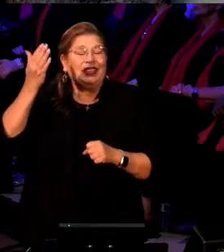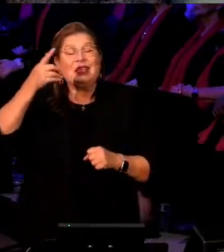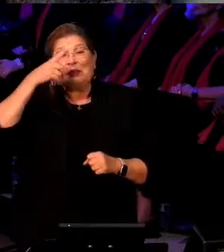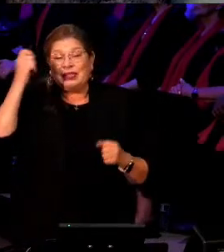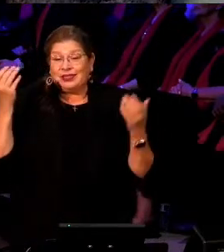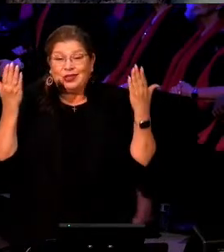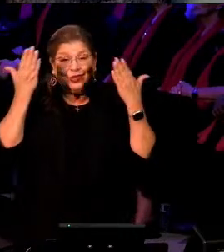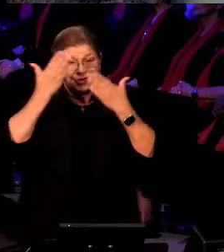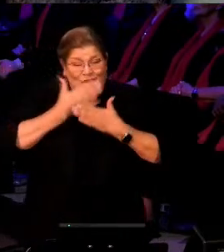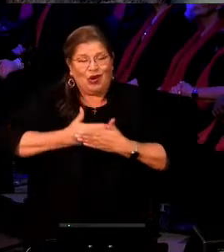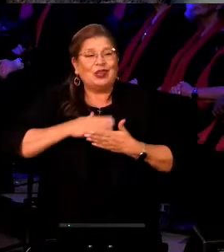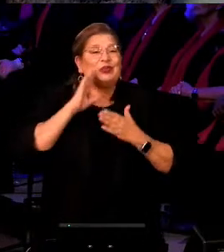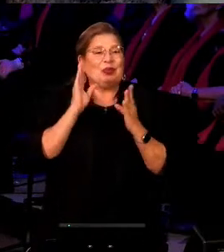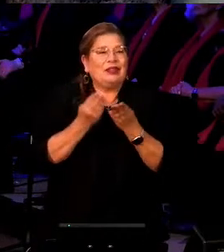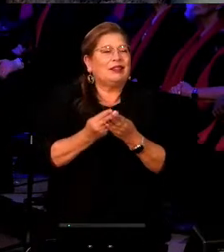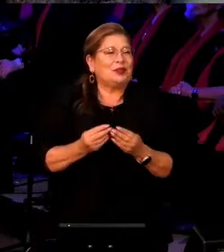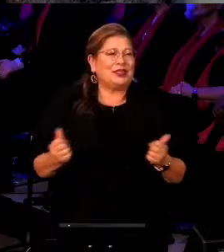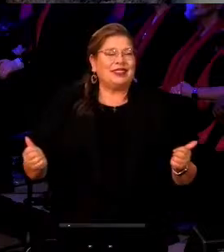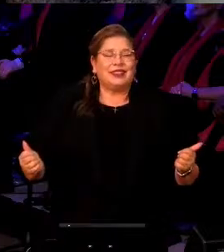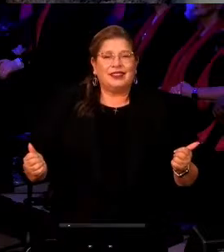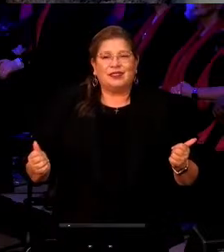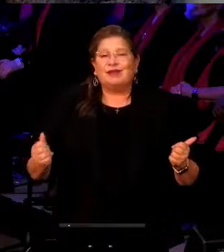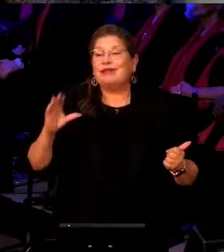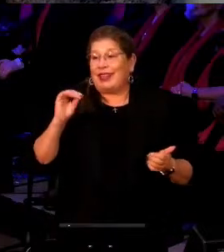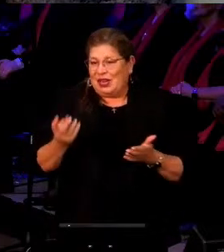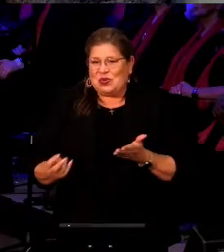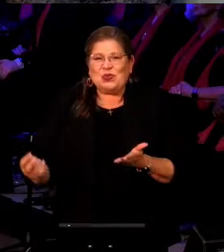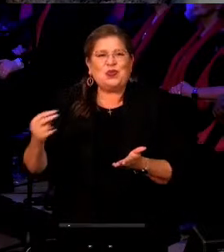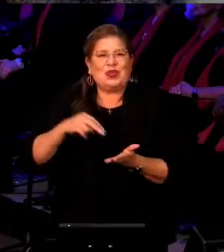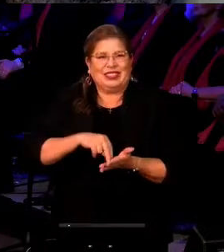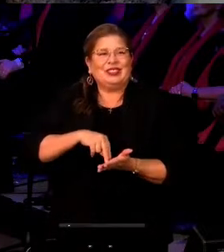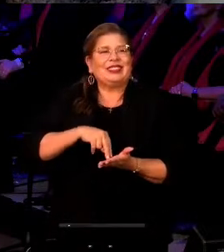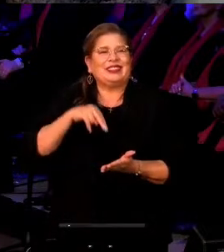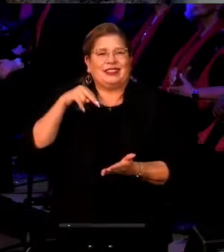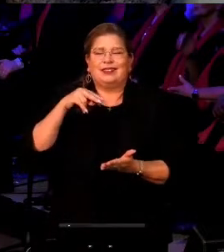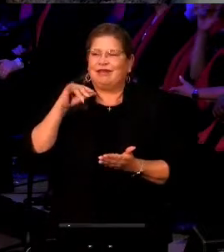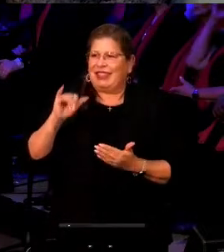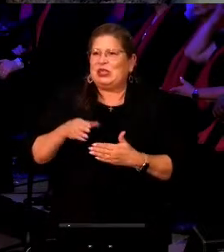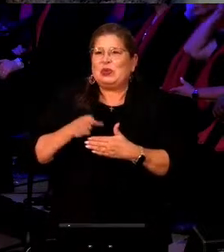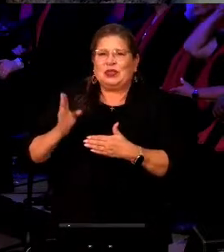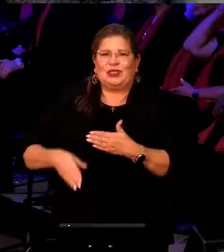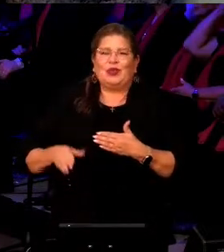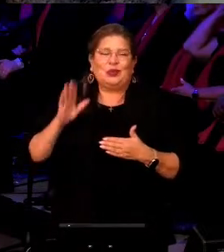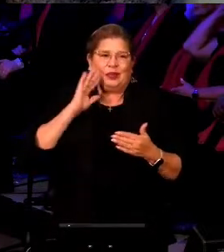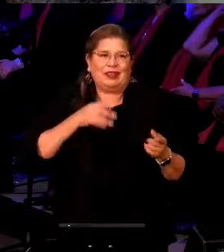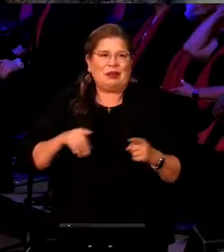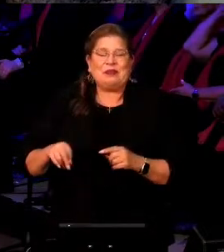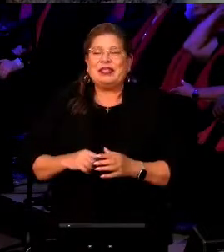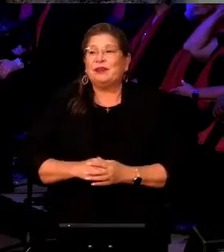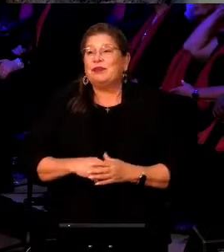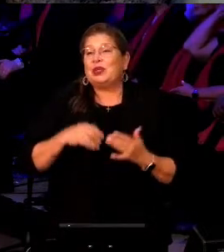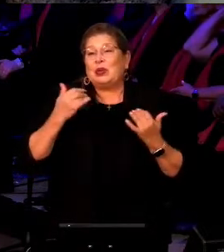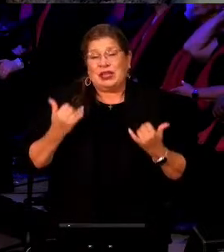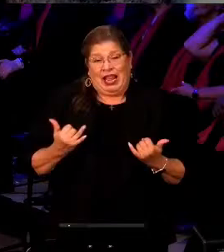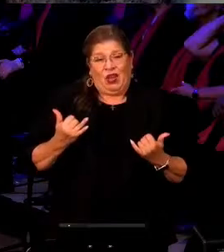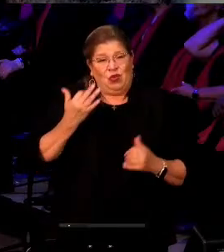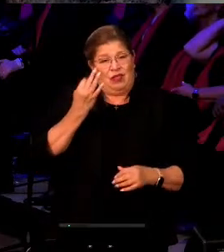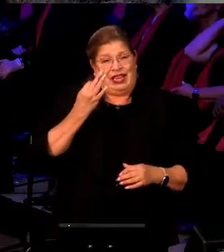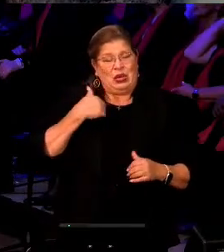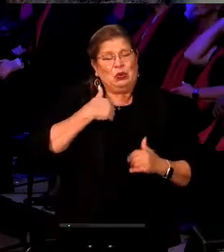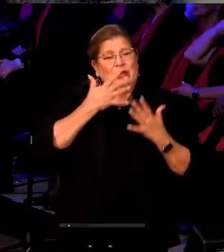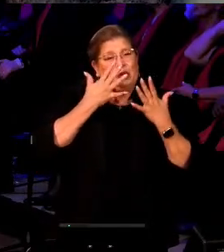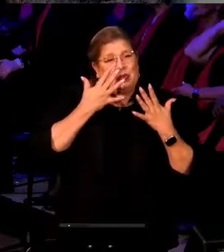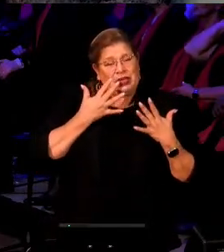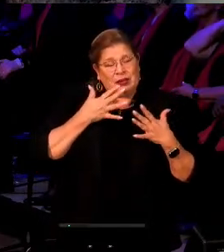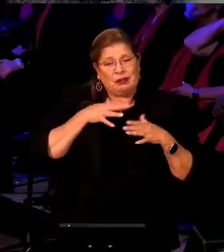the darkness will recede and resurrection is the result. So now we weep, and